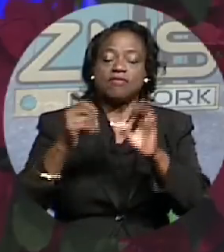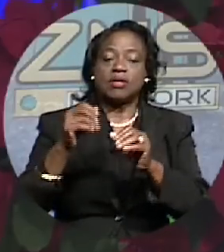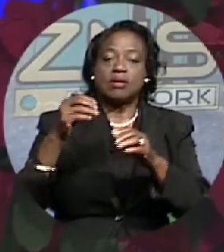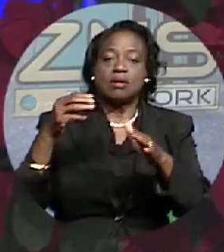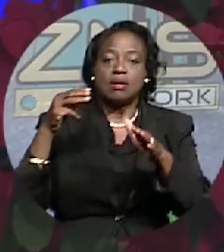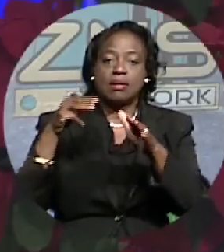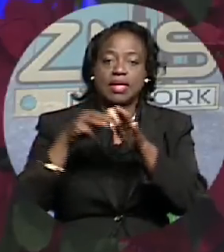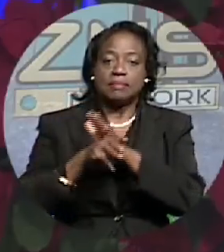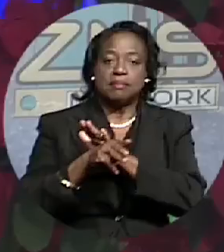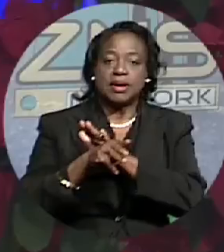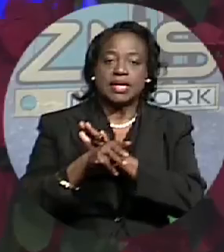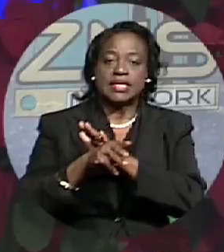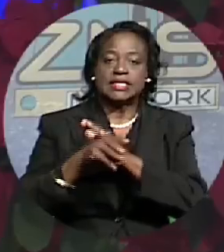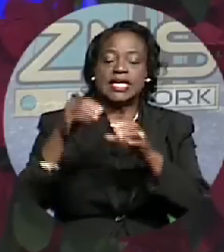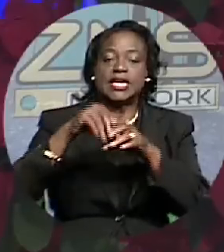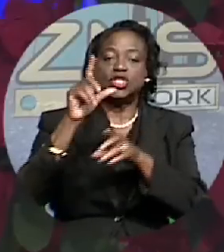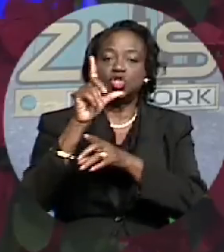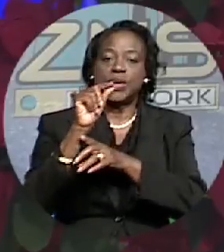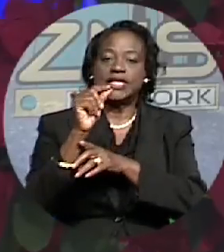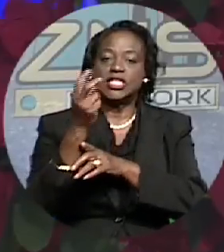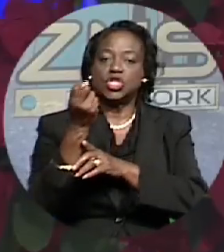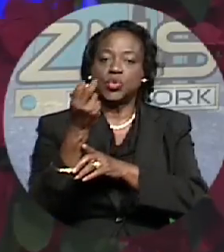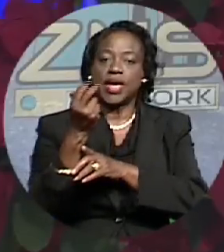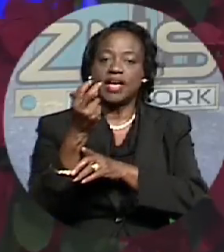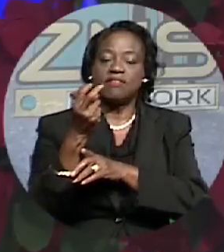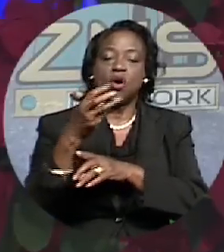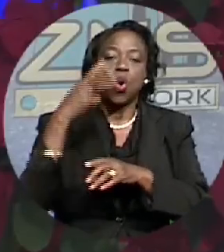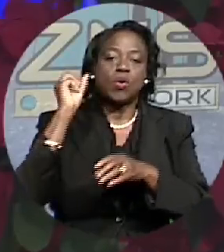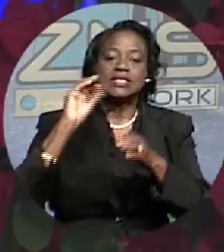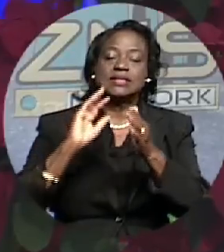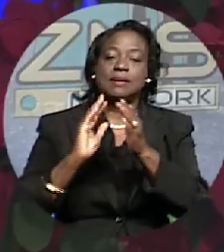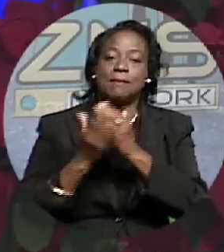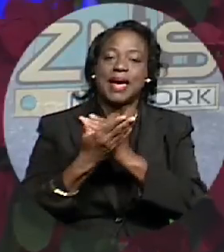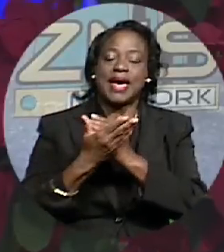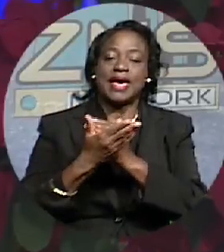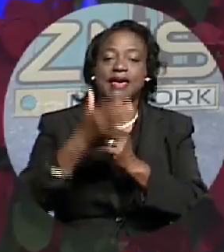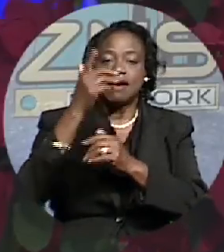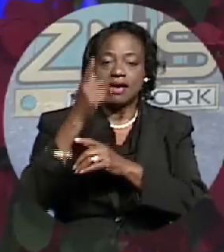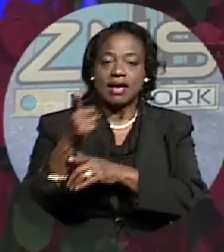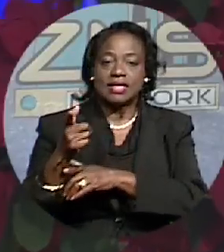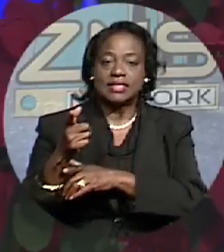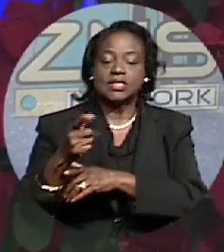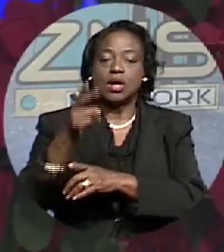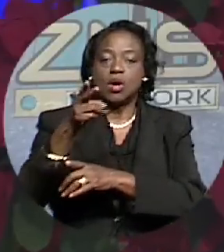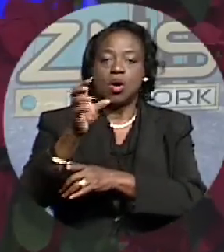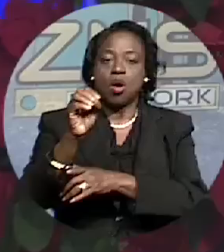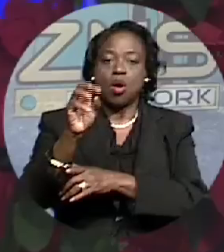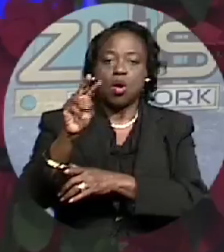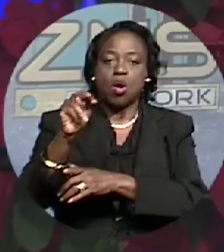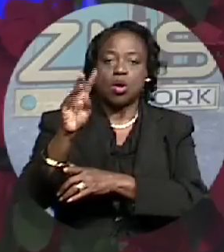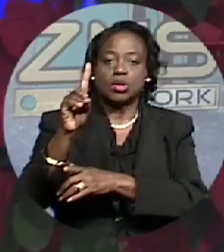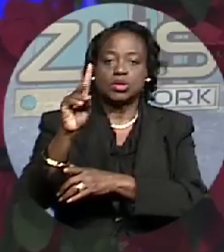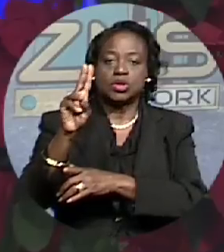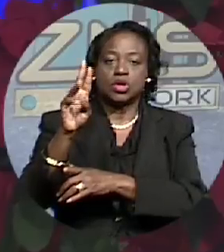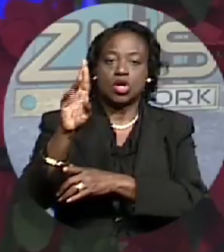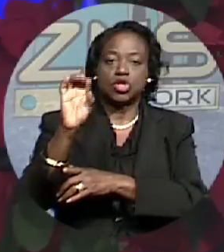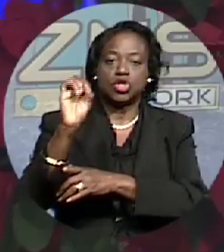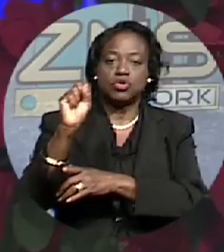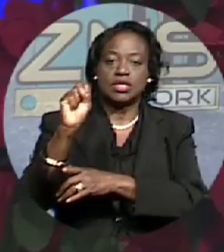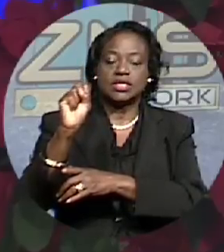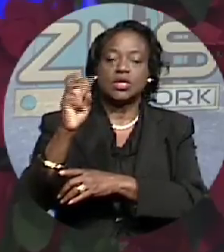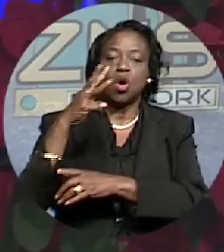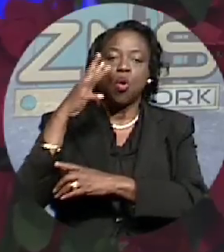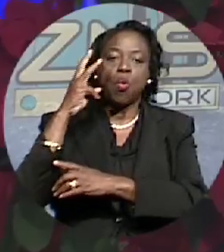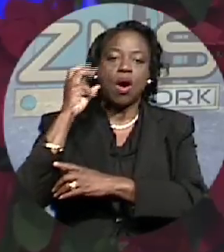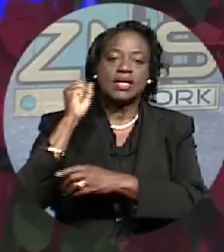by firearms. Honduras was listed as number one. Clint Watson spoke with the Prime Minister about this latest development, and